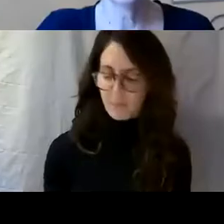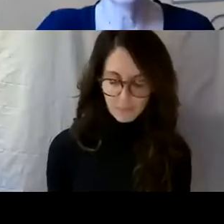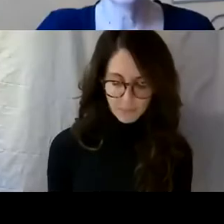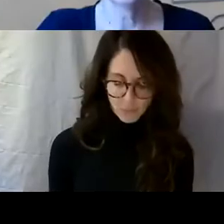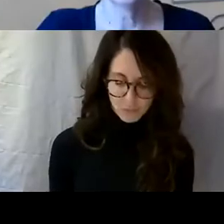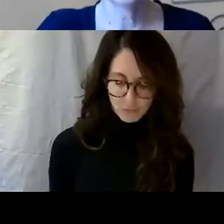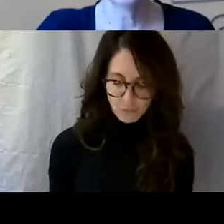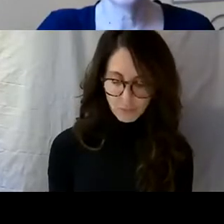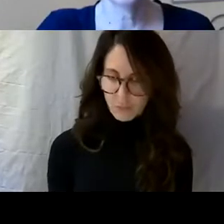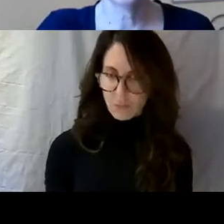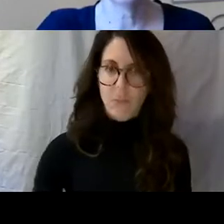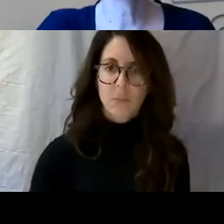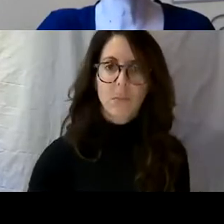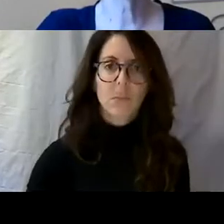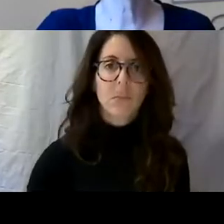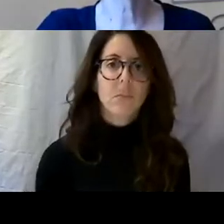Well, with that,